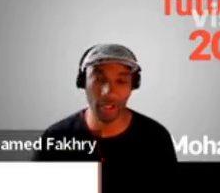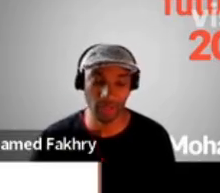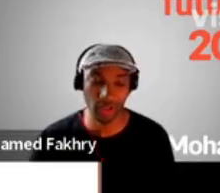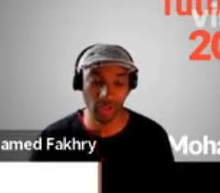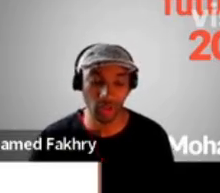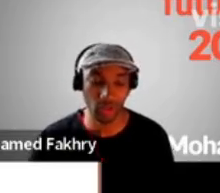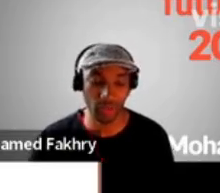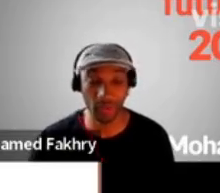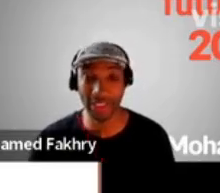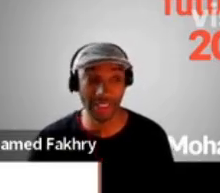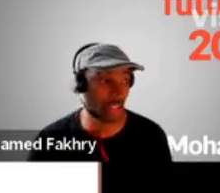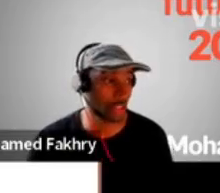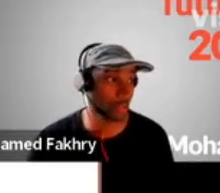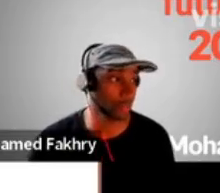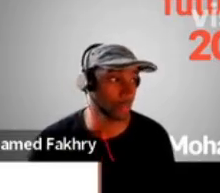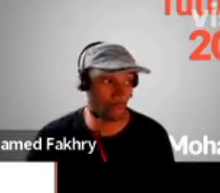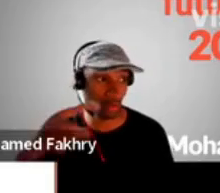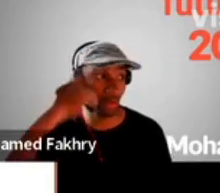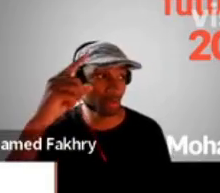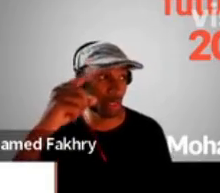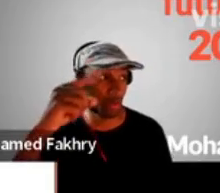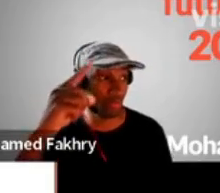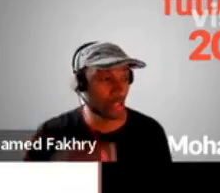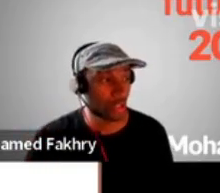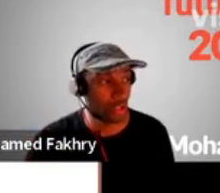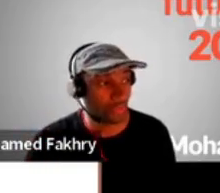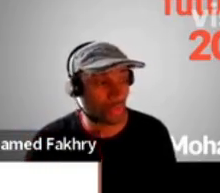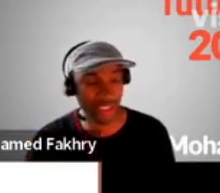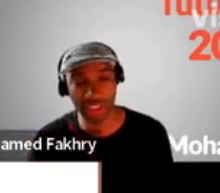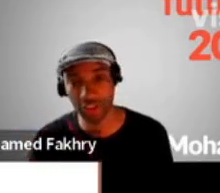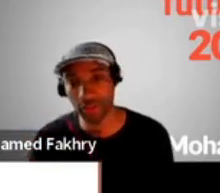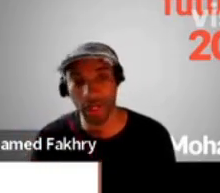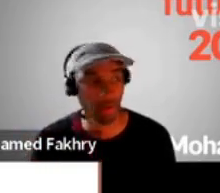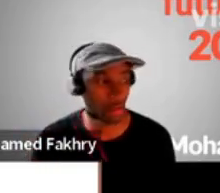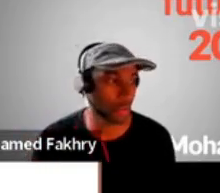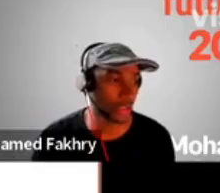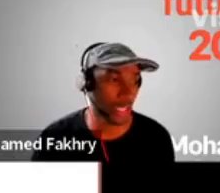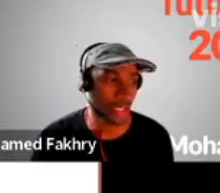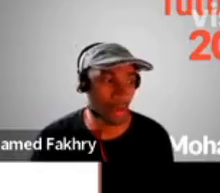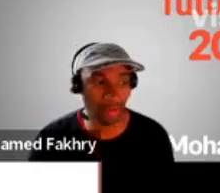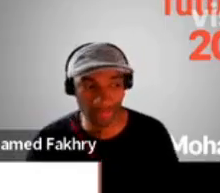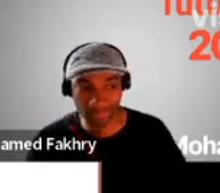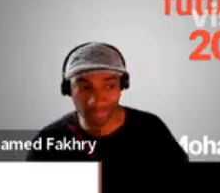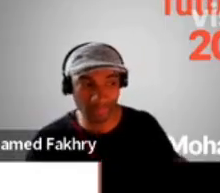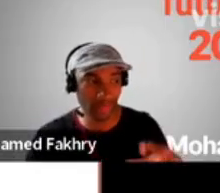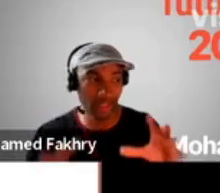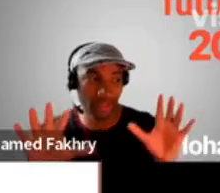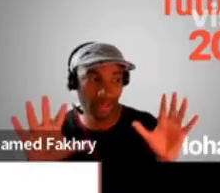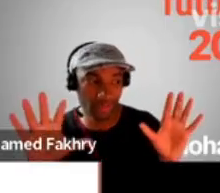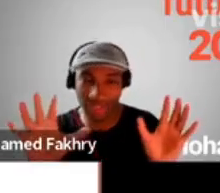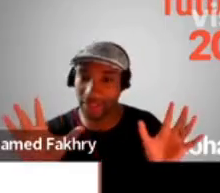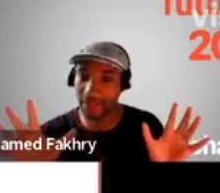Okay. So for this session, we go up. For this session, we are going to talk about